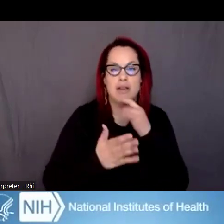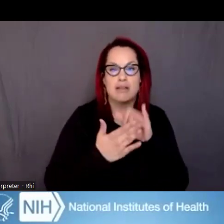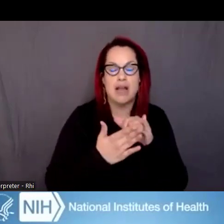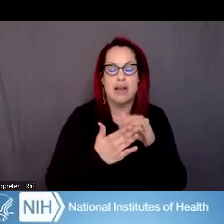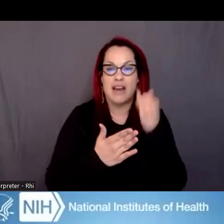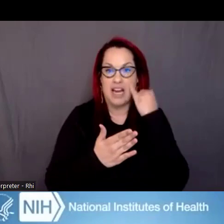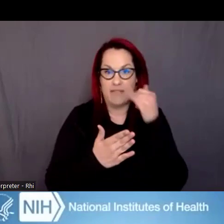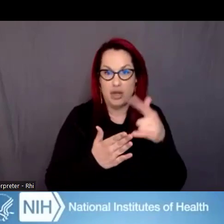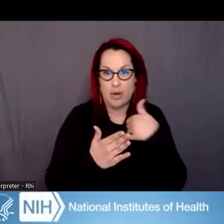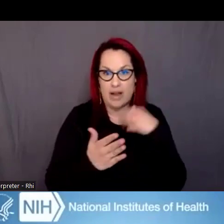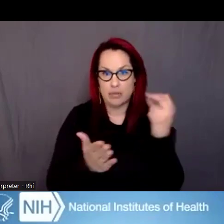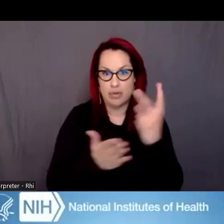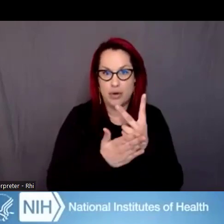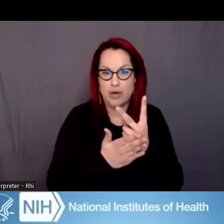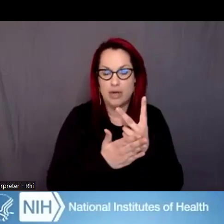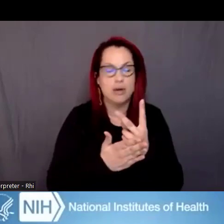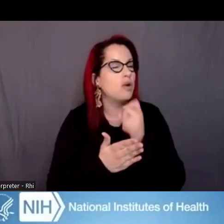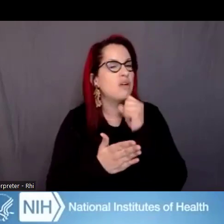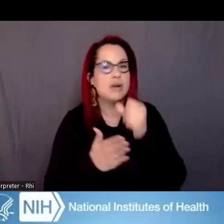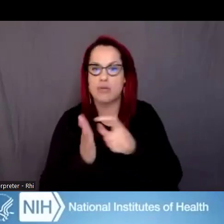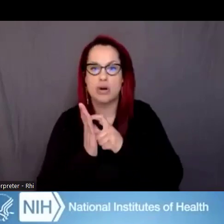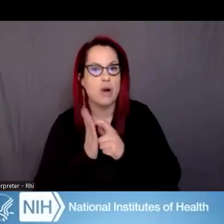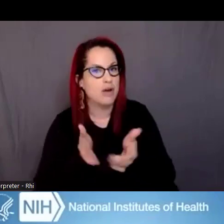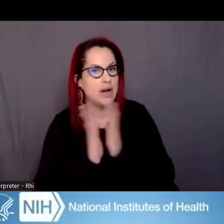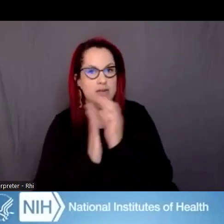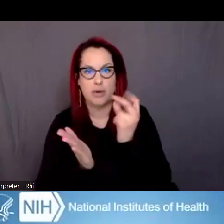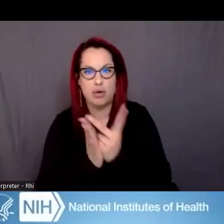approval, we will not require you to have that approval again.